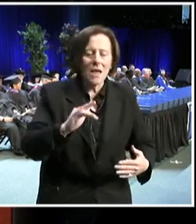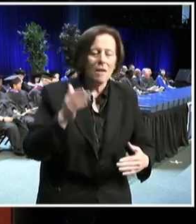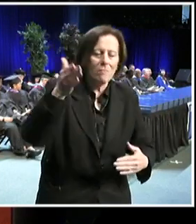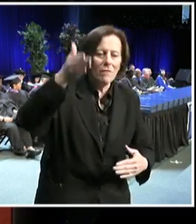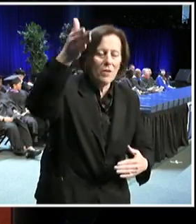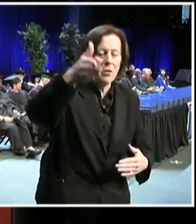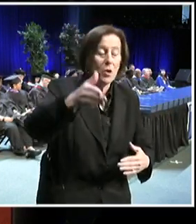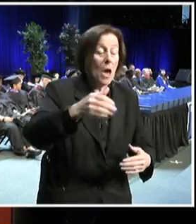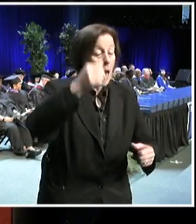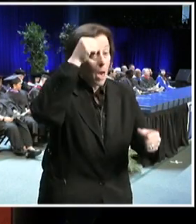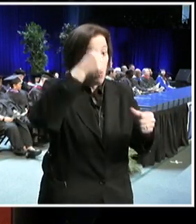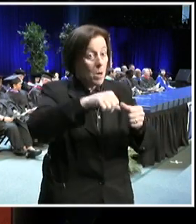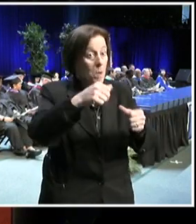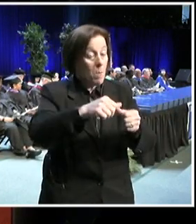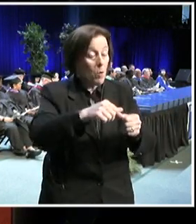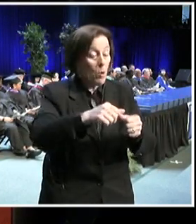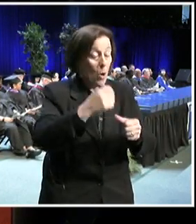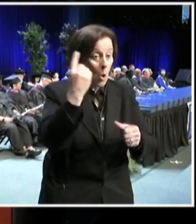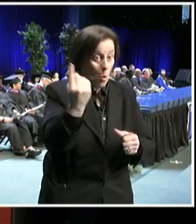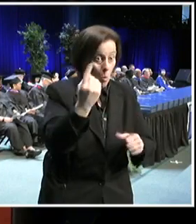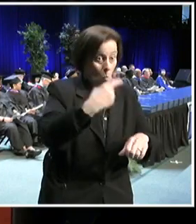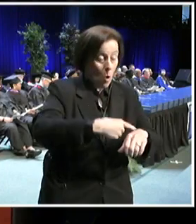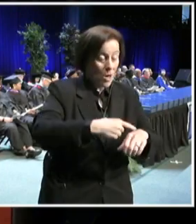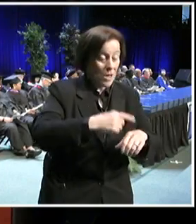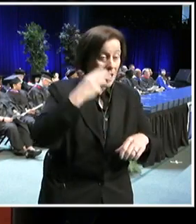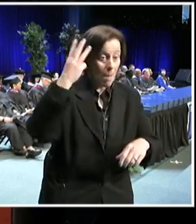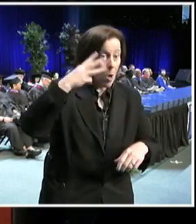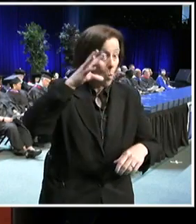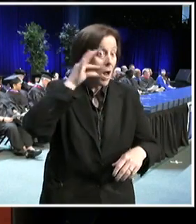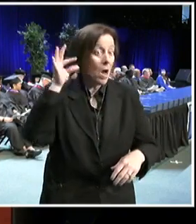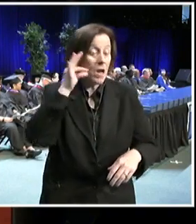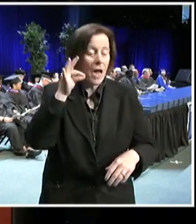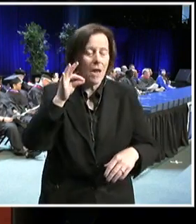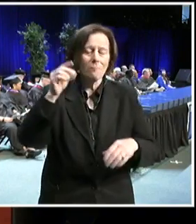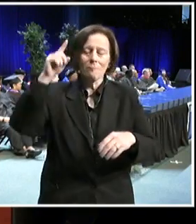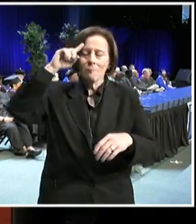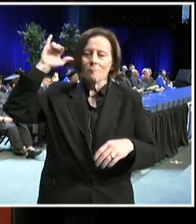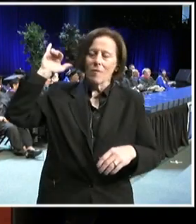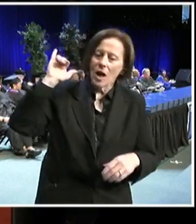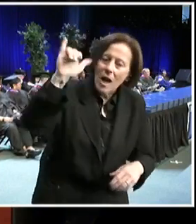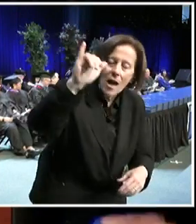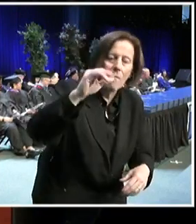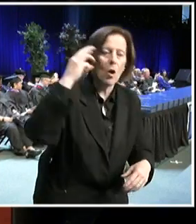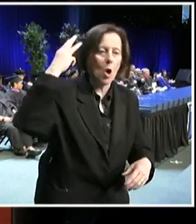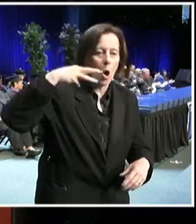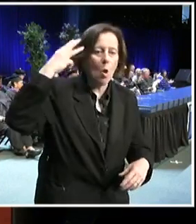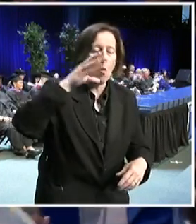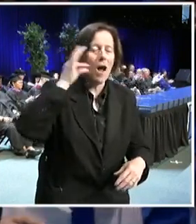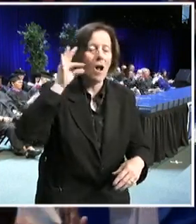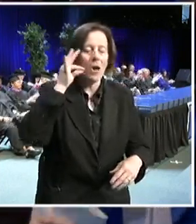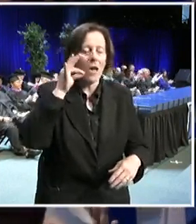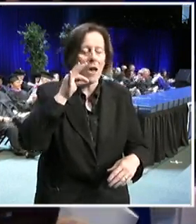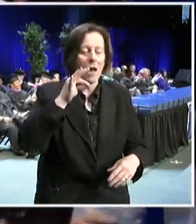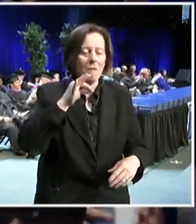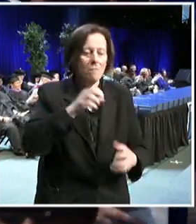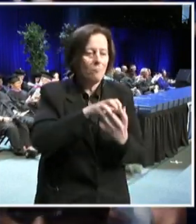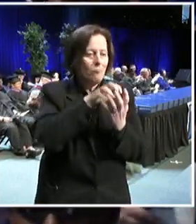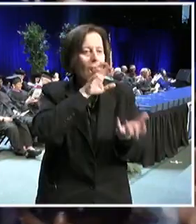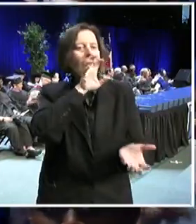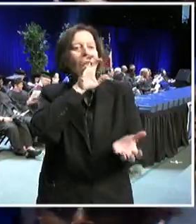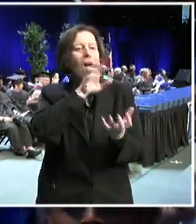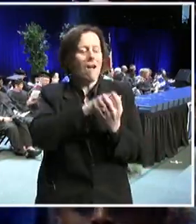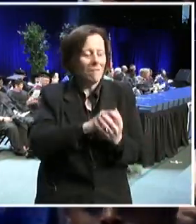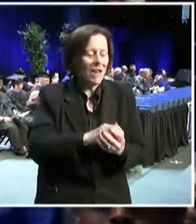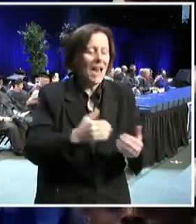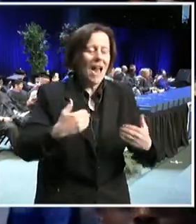And don't forget, once a wildcat, always a wildcat. Growl, yeah! Have a great day,